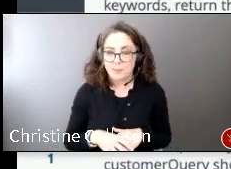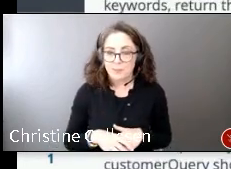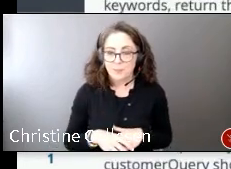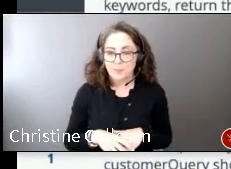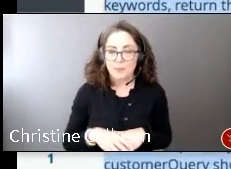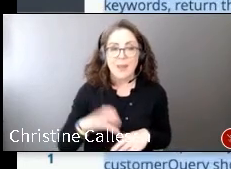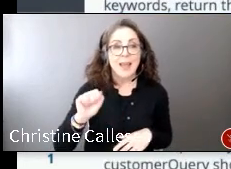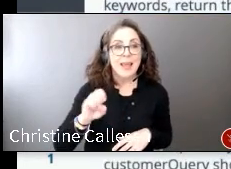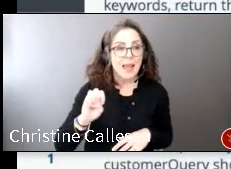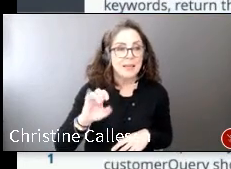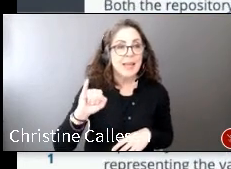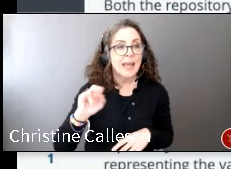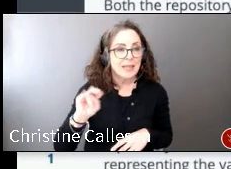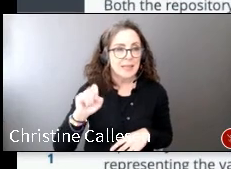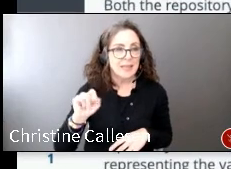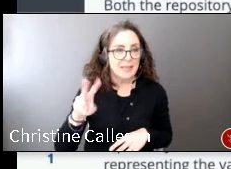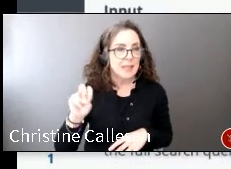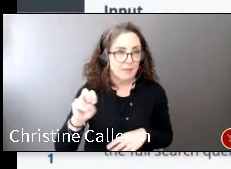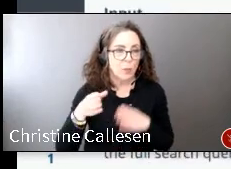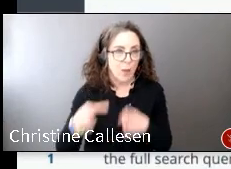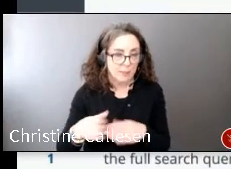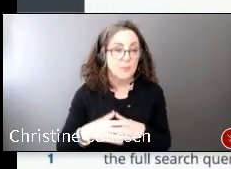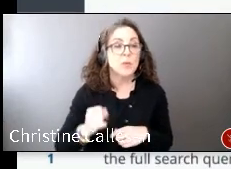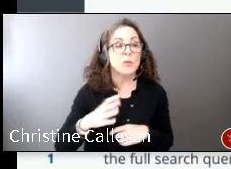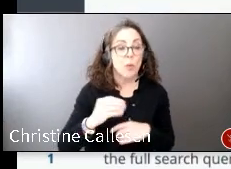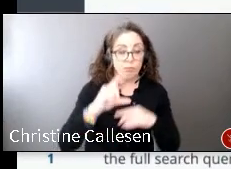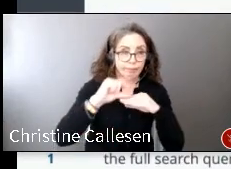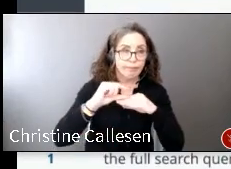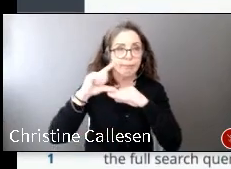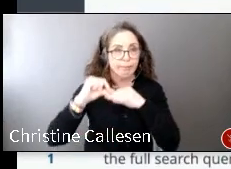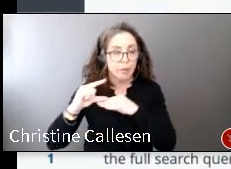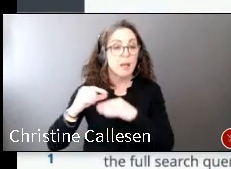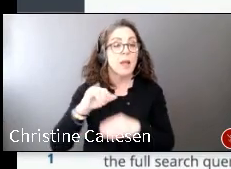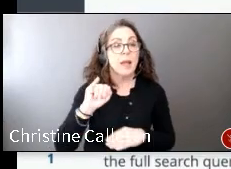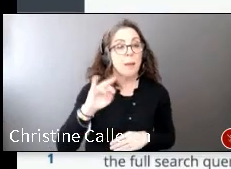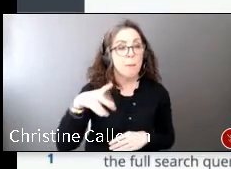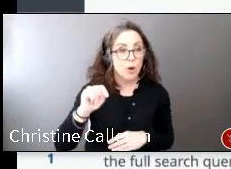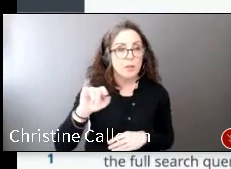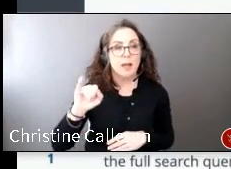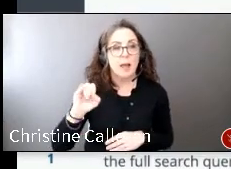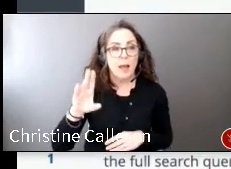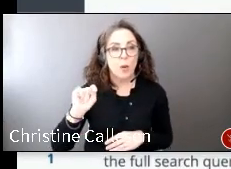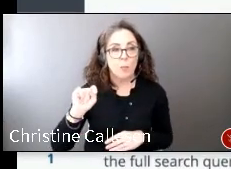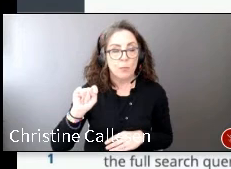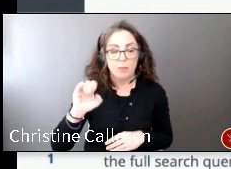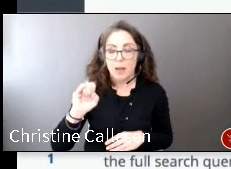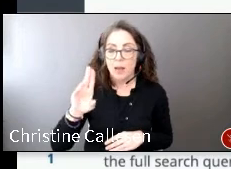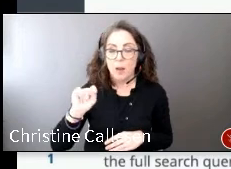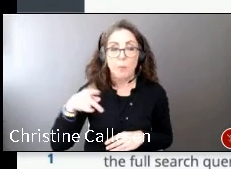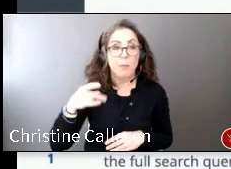This is also very important. Let's look at the input and output. So input, we input the method consists of